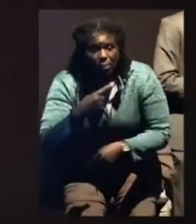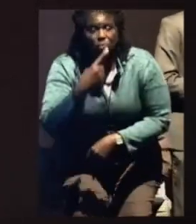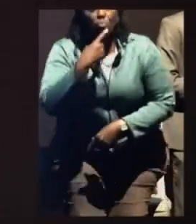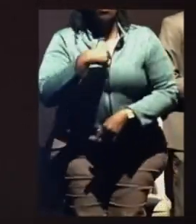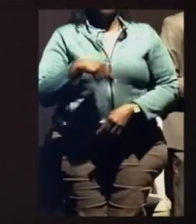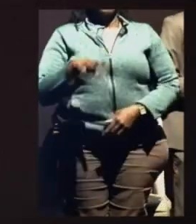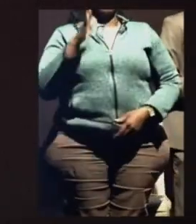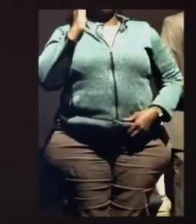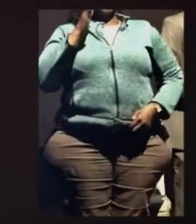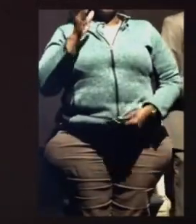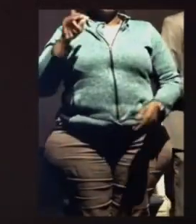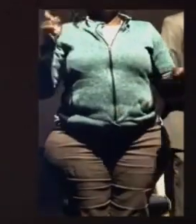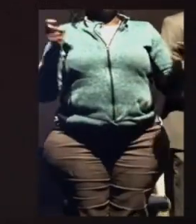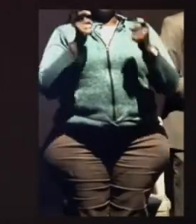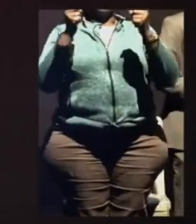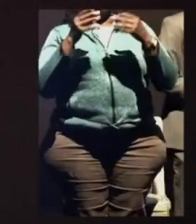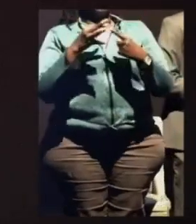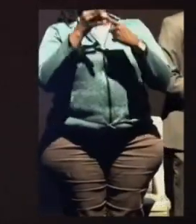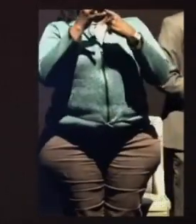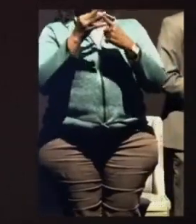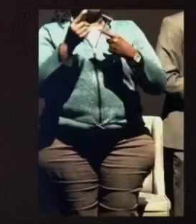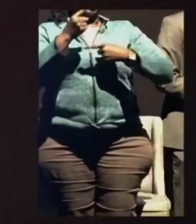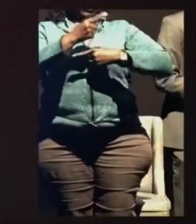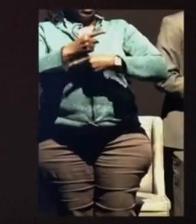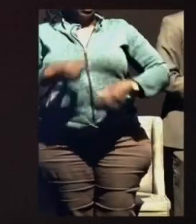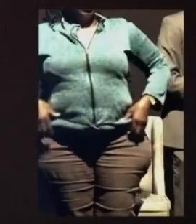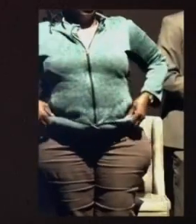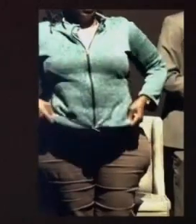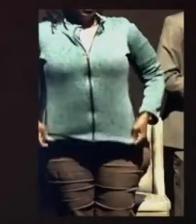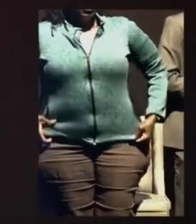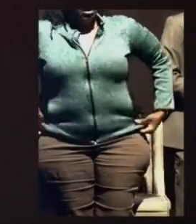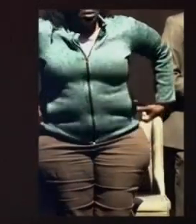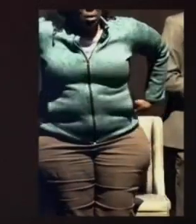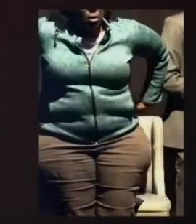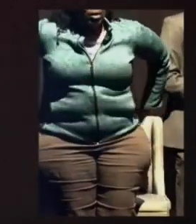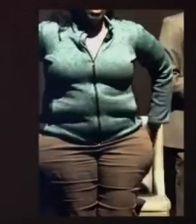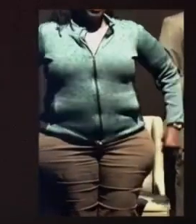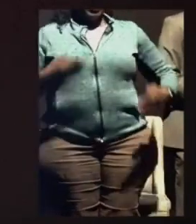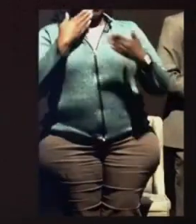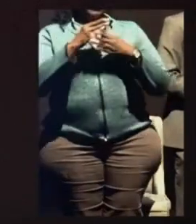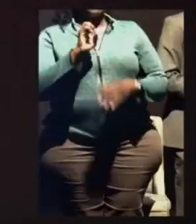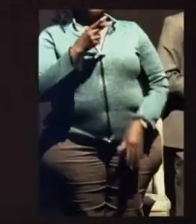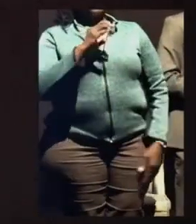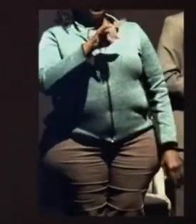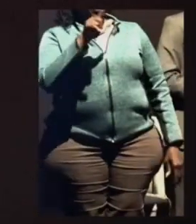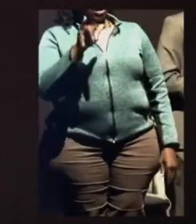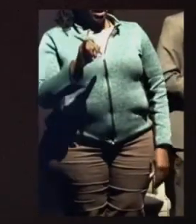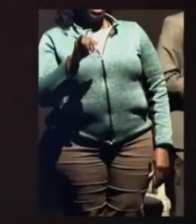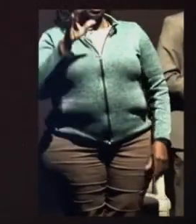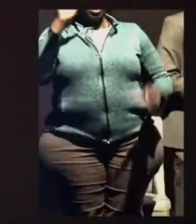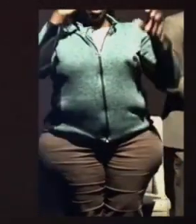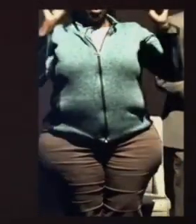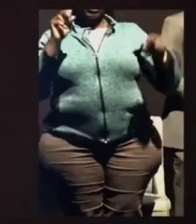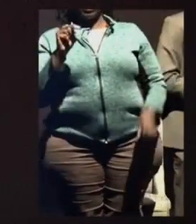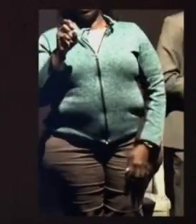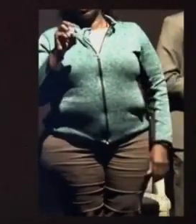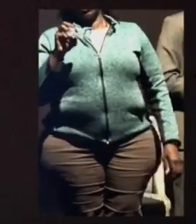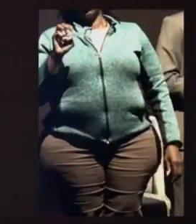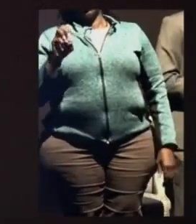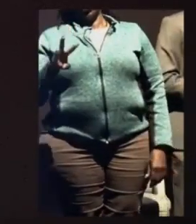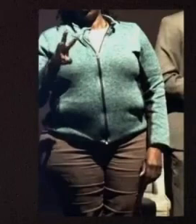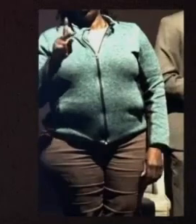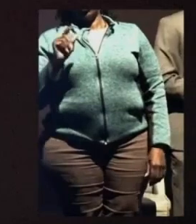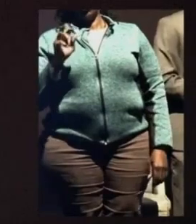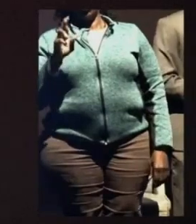Talks and celebrating this very special inauguration day. I want to thank Shelley Stockton and President Newkirk for asking me to participate